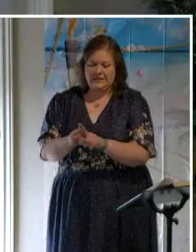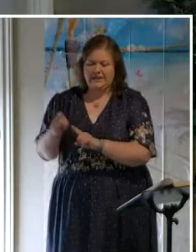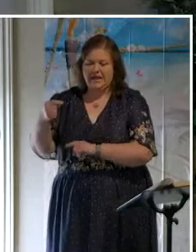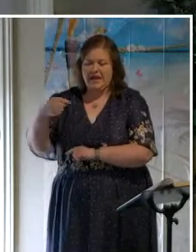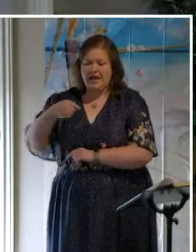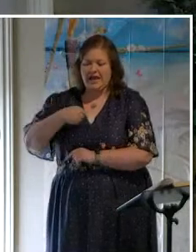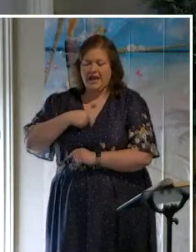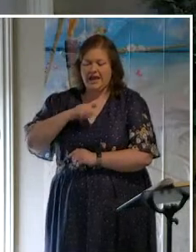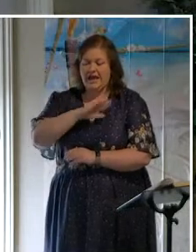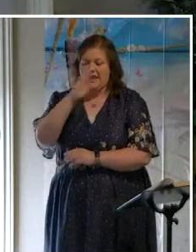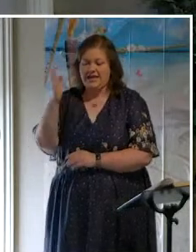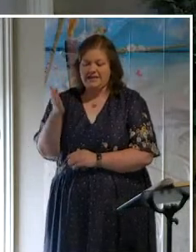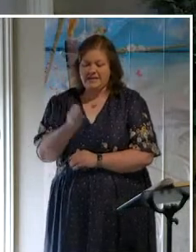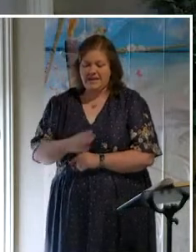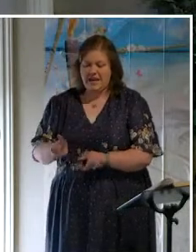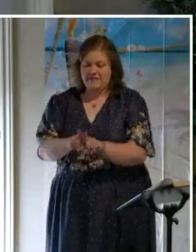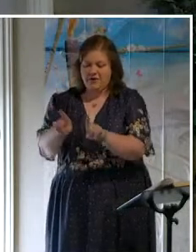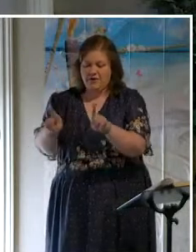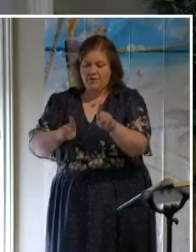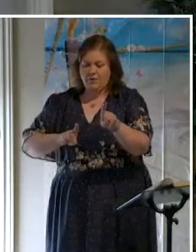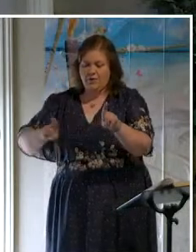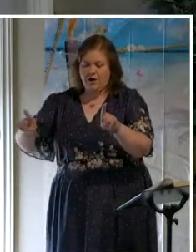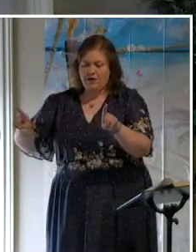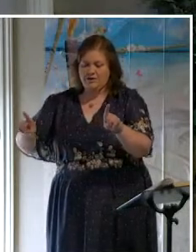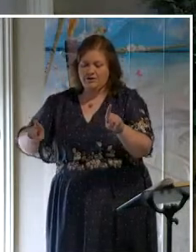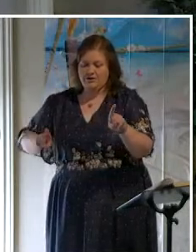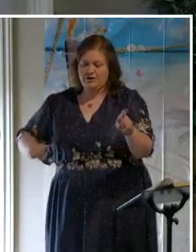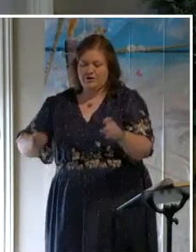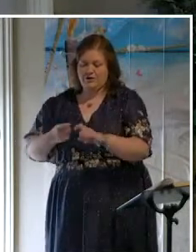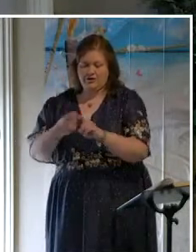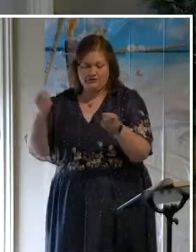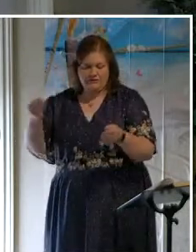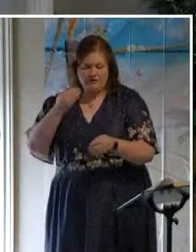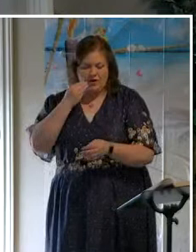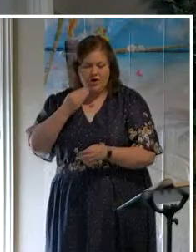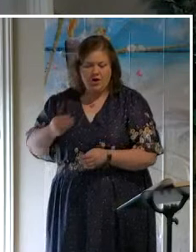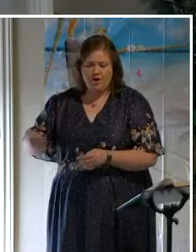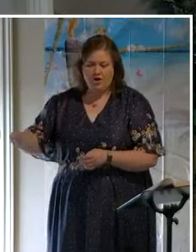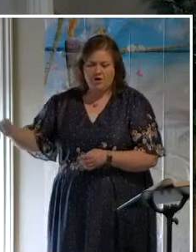Justify had never wandered so far from so